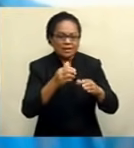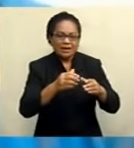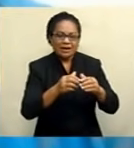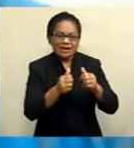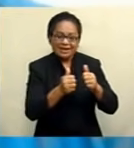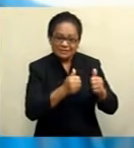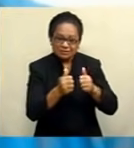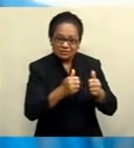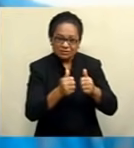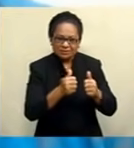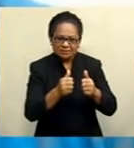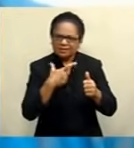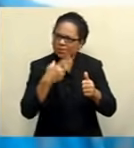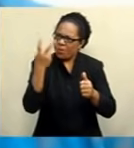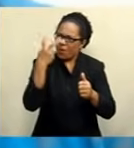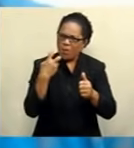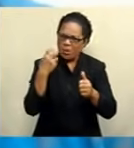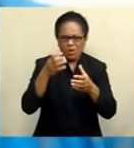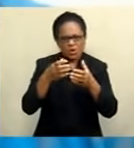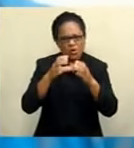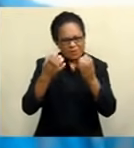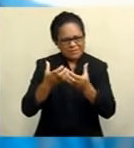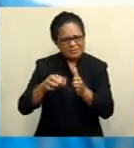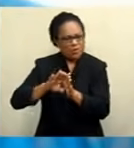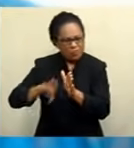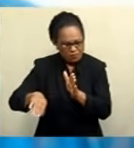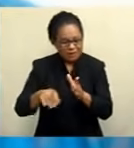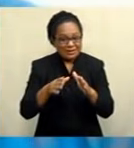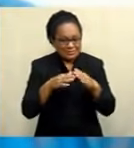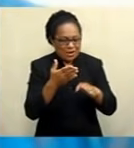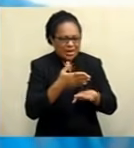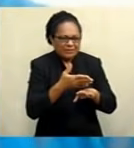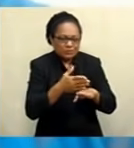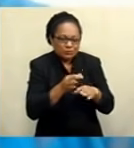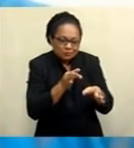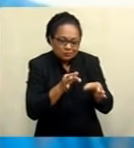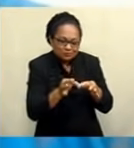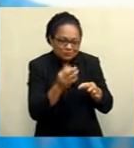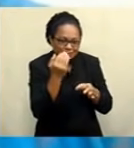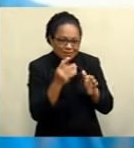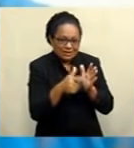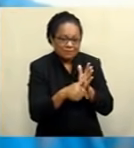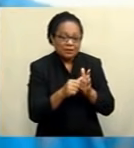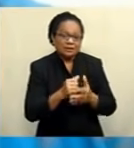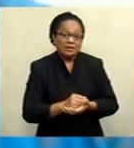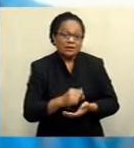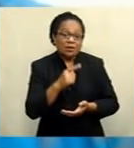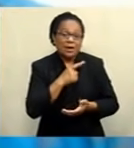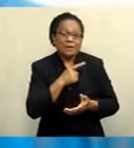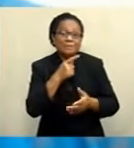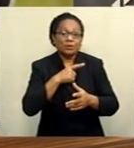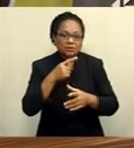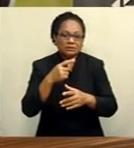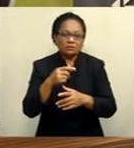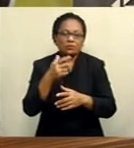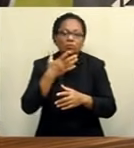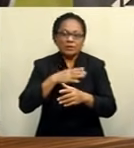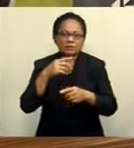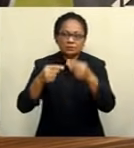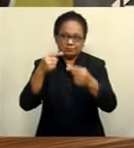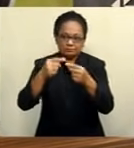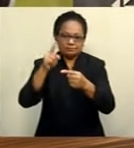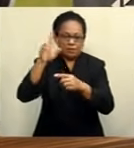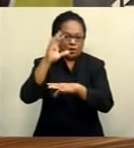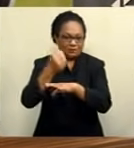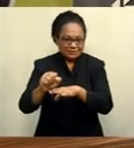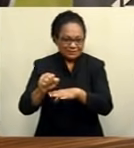interim administration of the Fiji Volleyball Federation because of the international commitment.